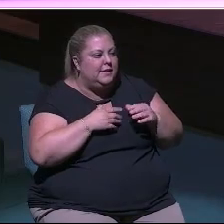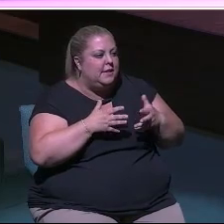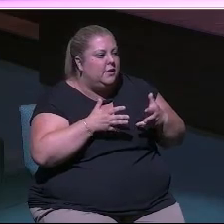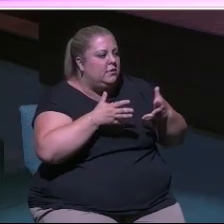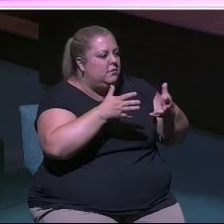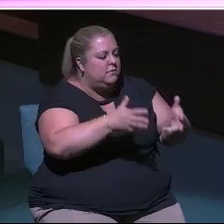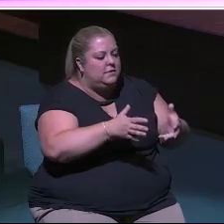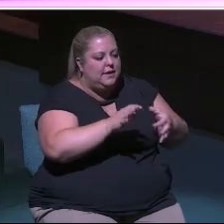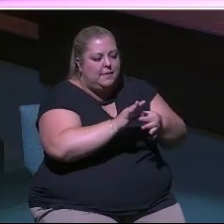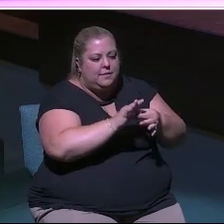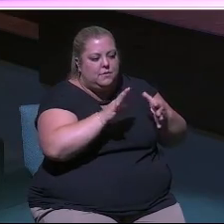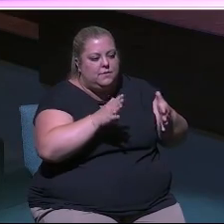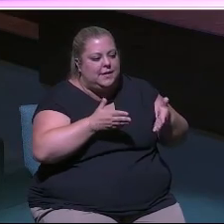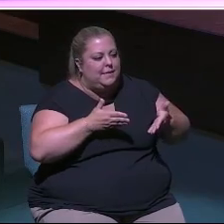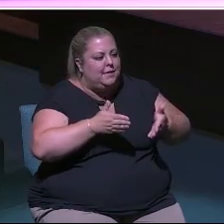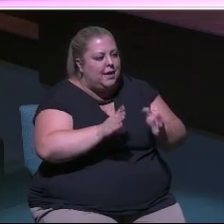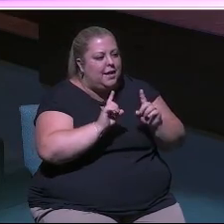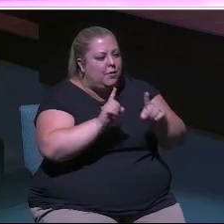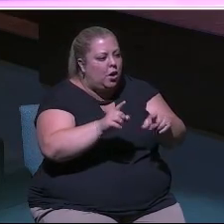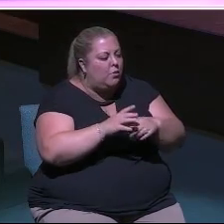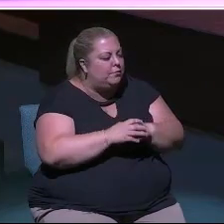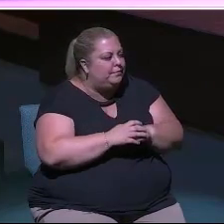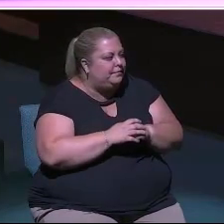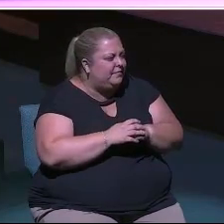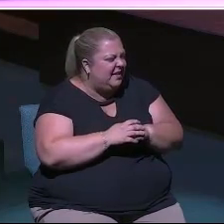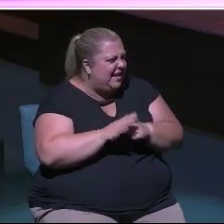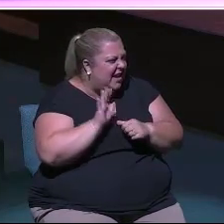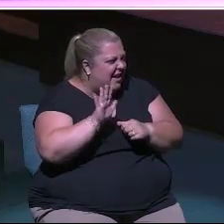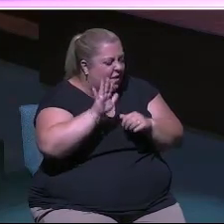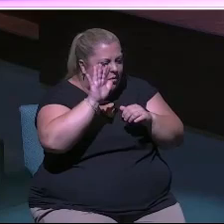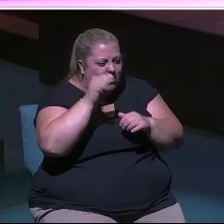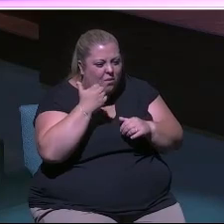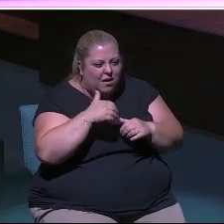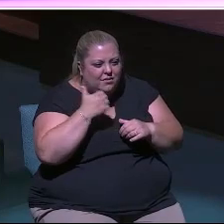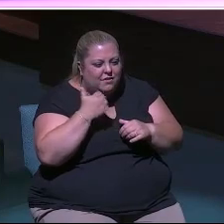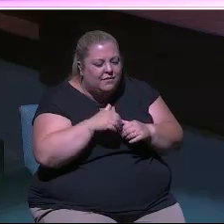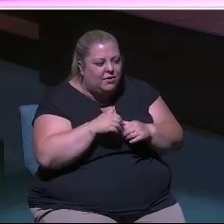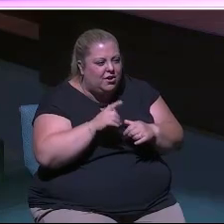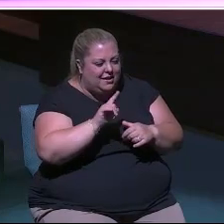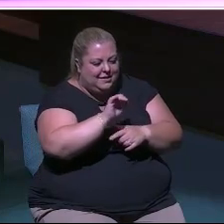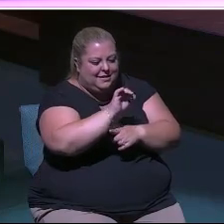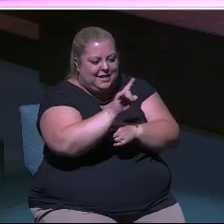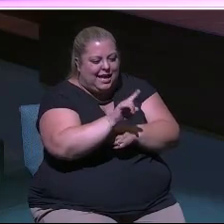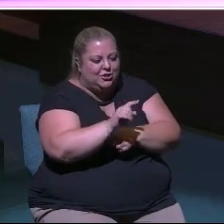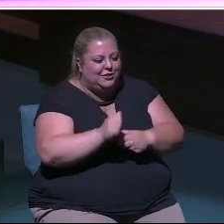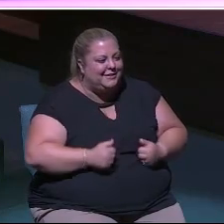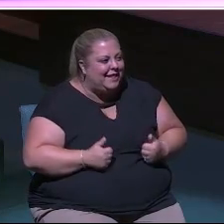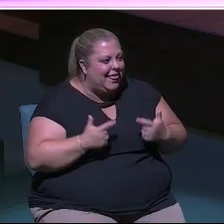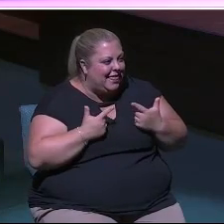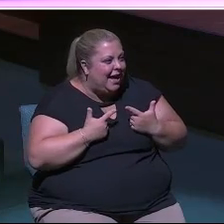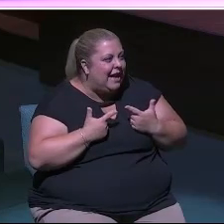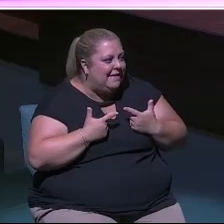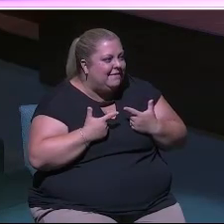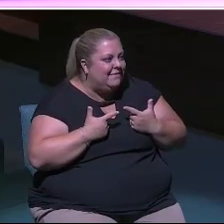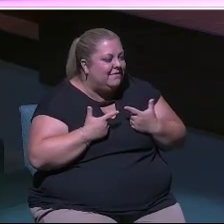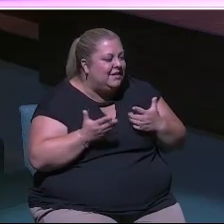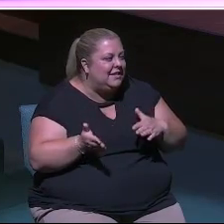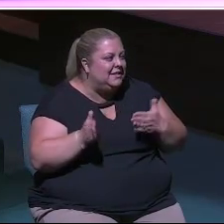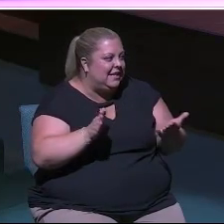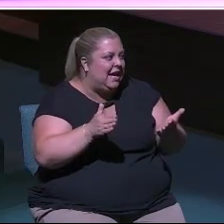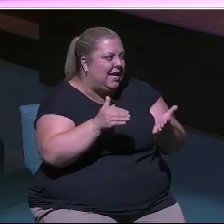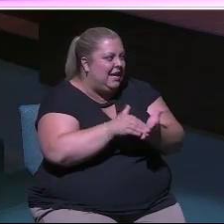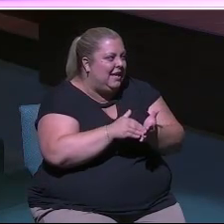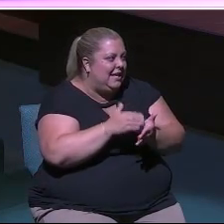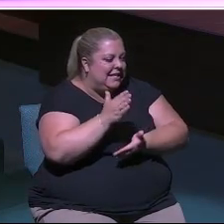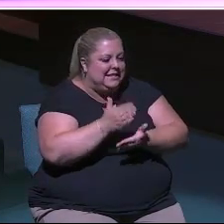go. Isn't that great? Isn't that wonderful? Lazarus is alive. He's got to die again someday. He